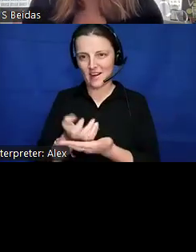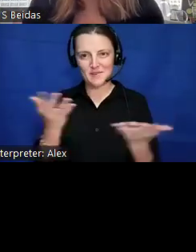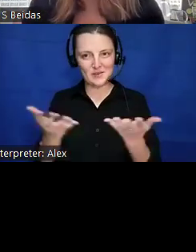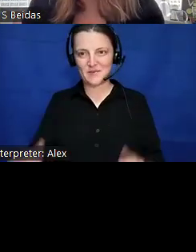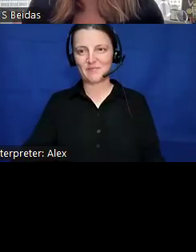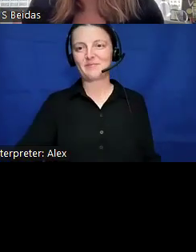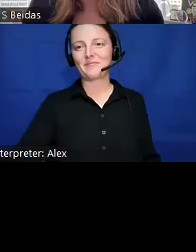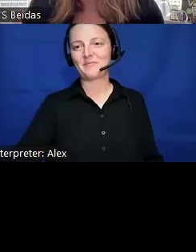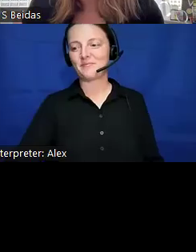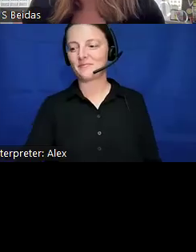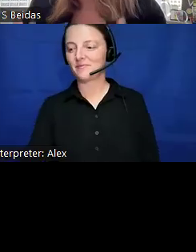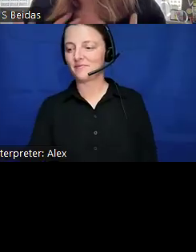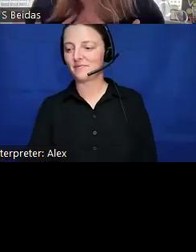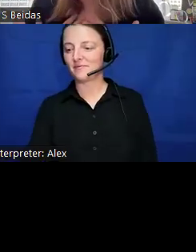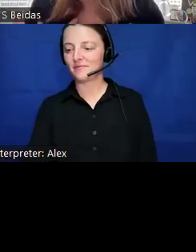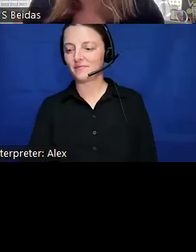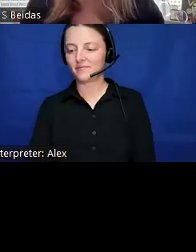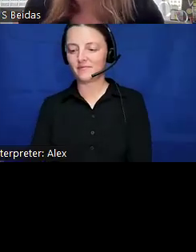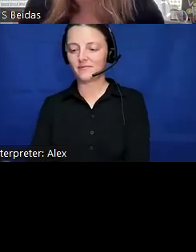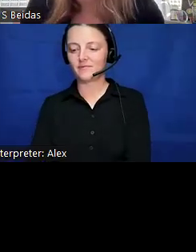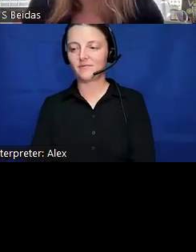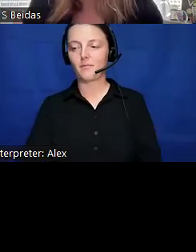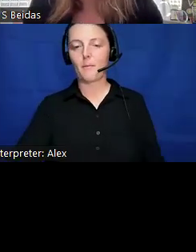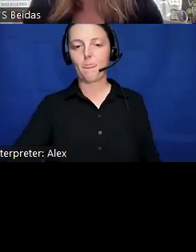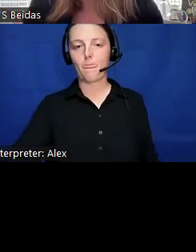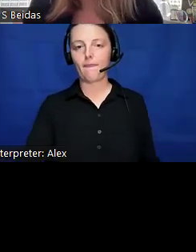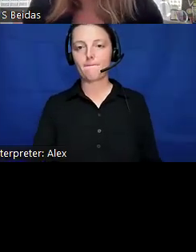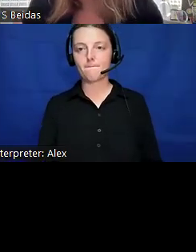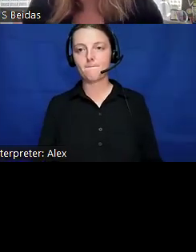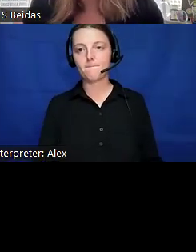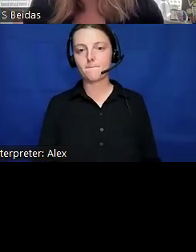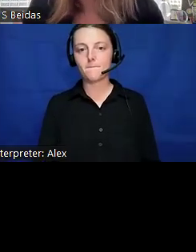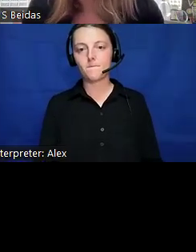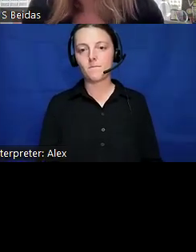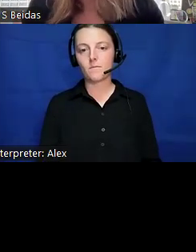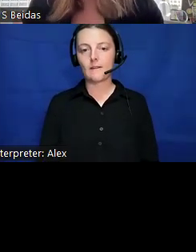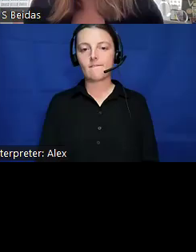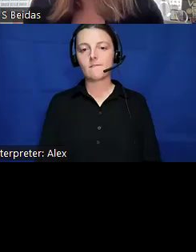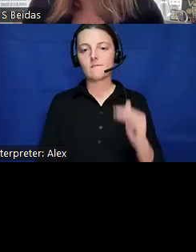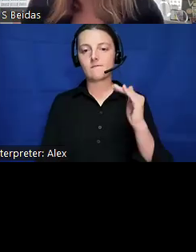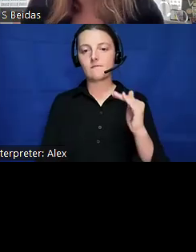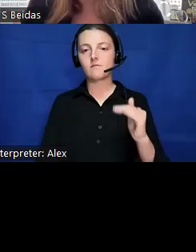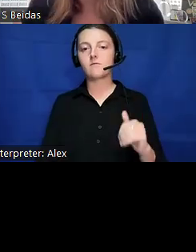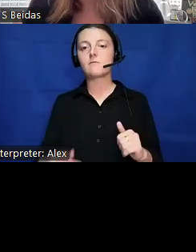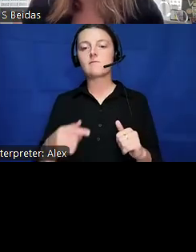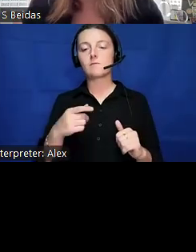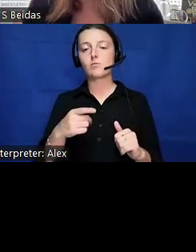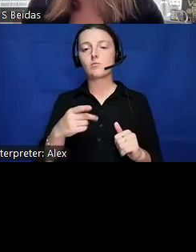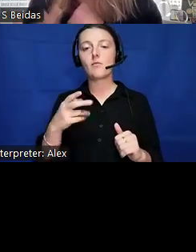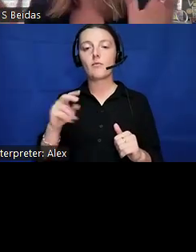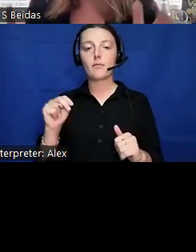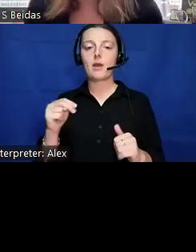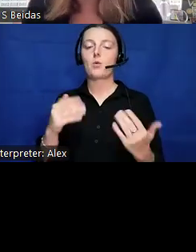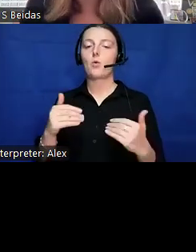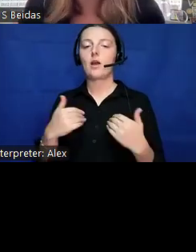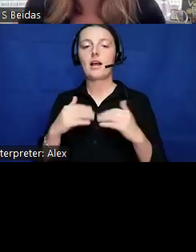I'd like to start by clearing up a common misconception that I actually had initially, and I was really fortunate. Penn has an incredible group, Chive,